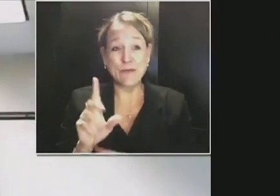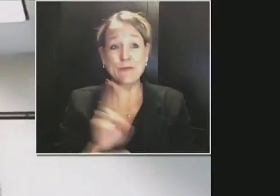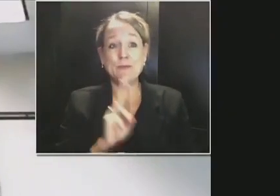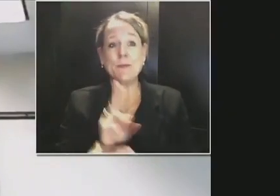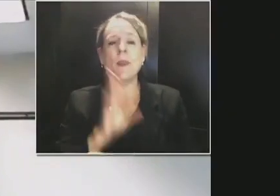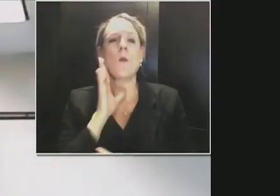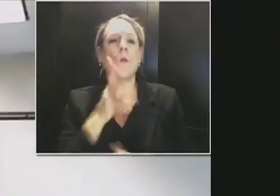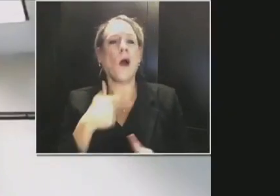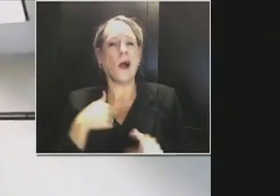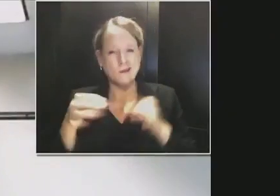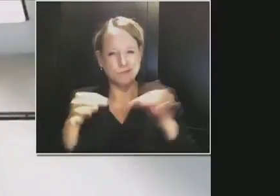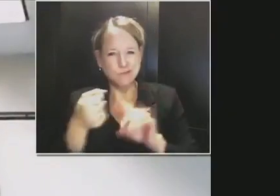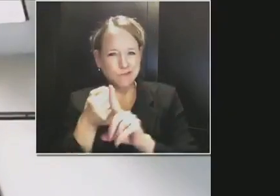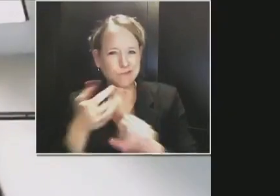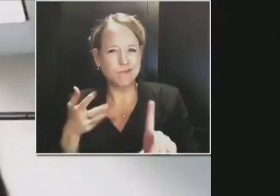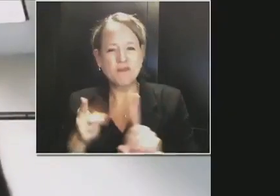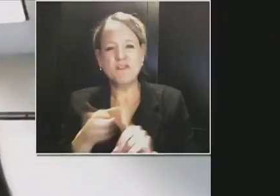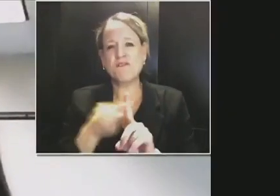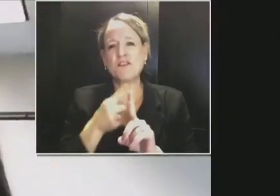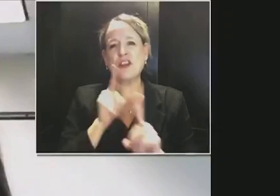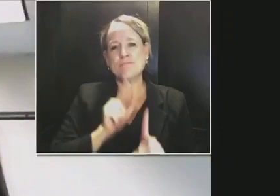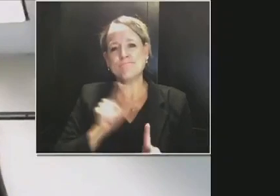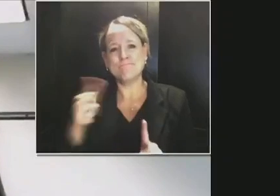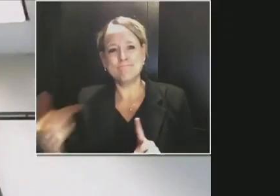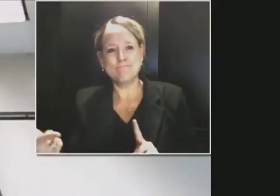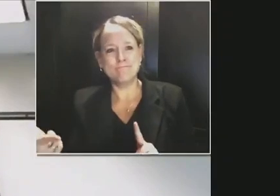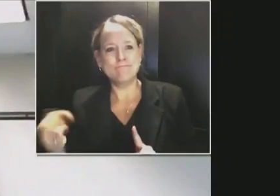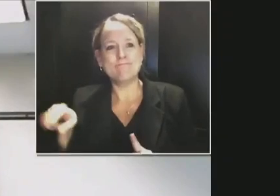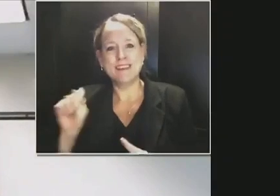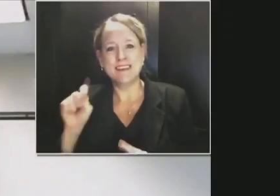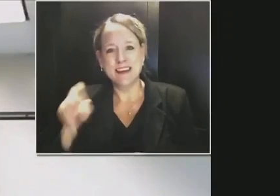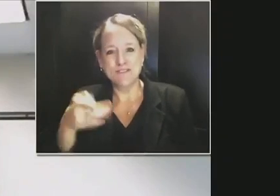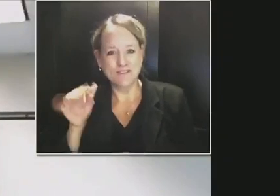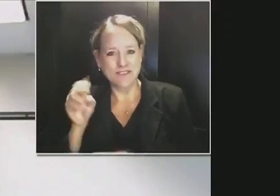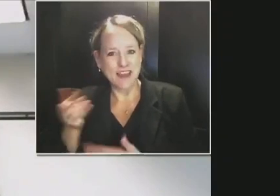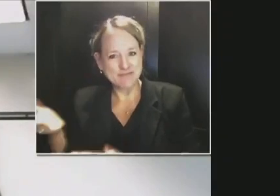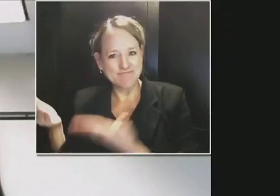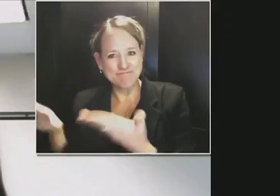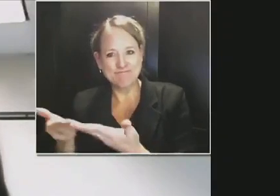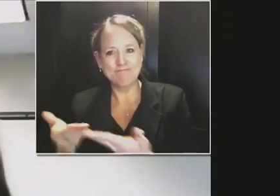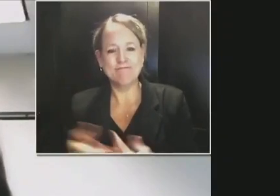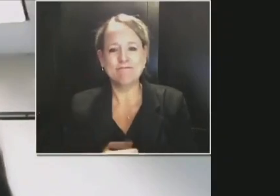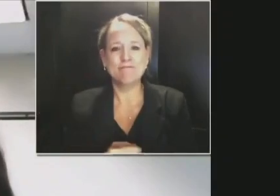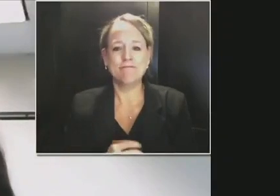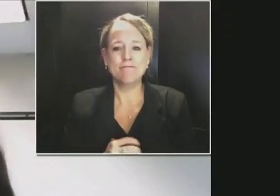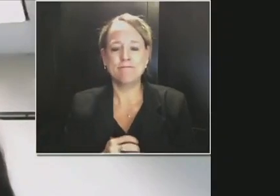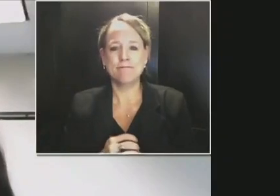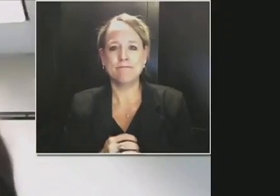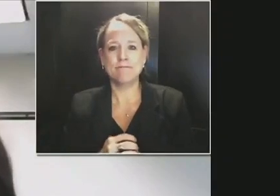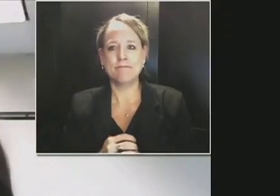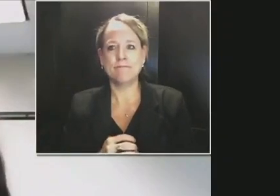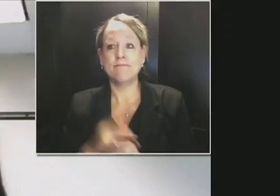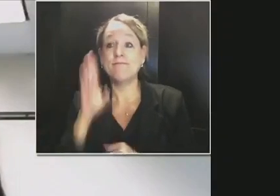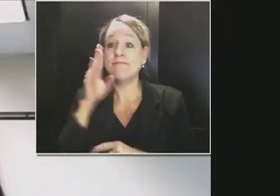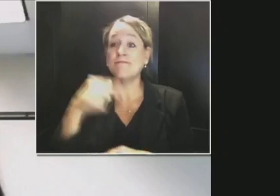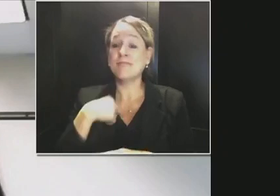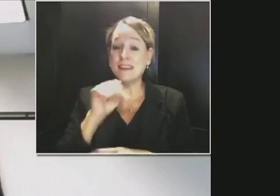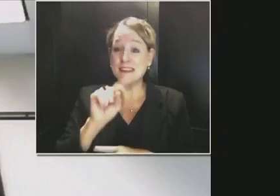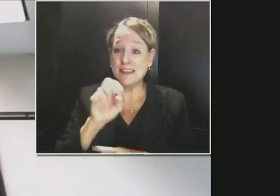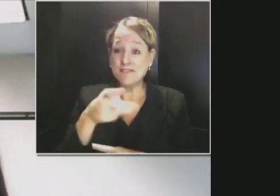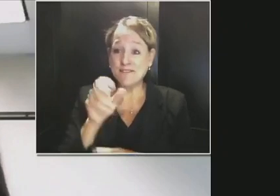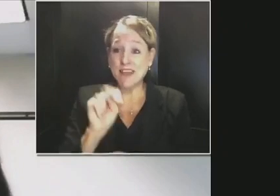am Wisconsin's Interim State Health Officer and Administrator of the Division of Public Health at the Department of Health Services. And I've been with